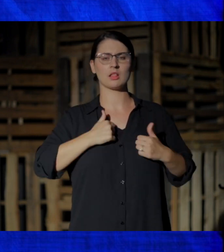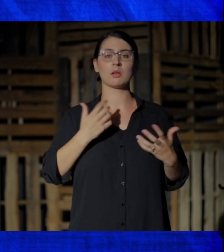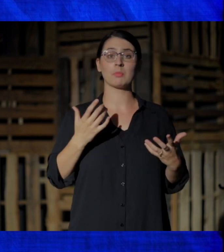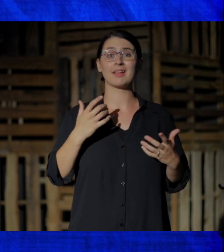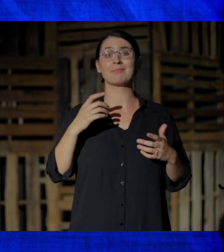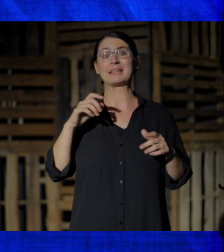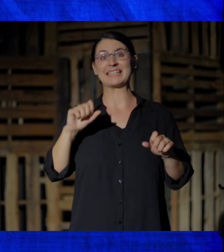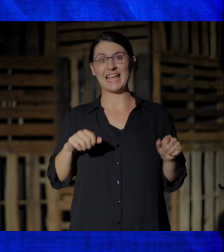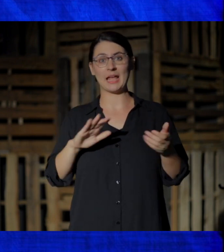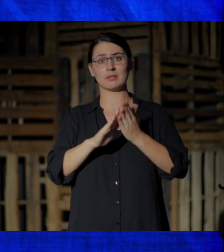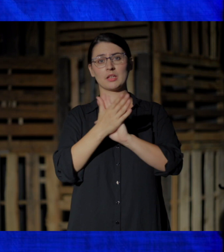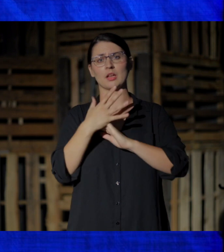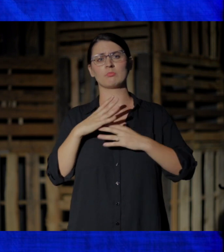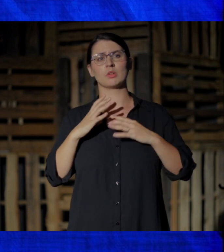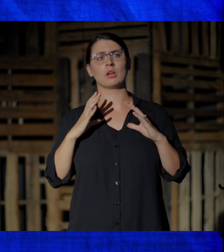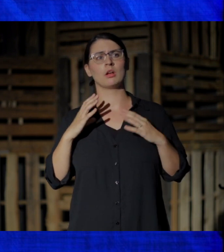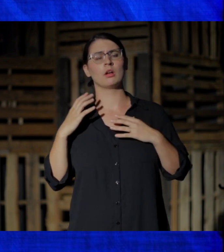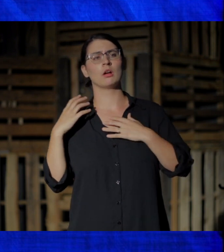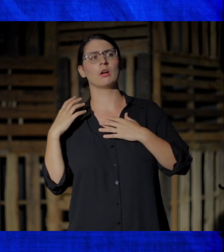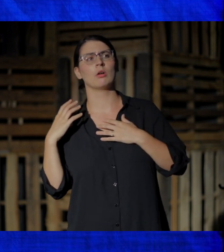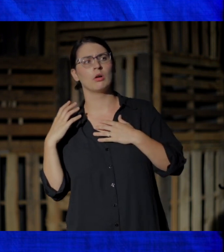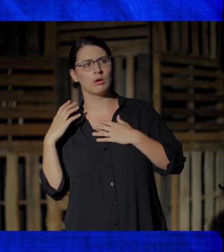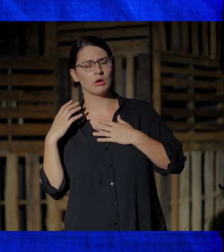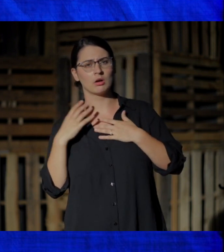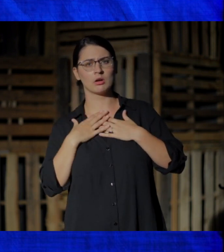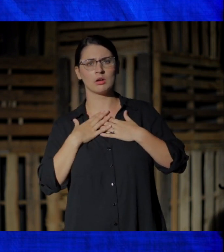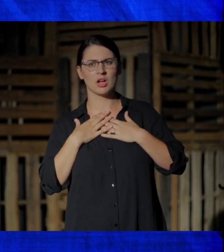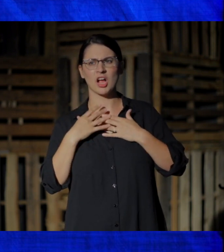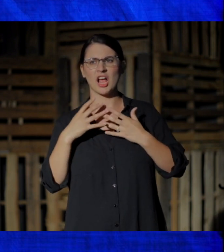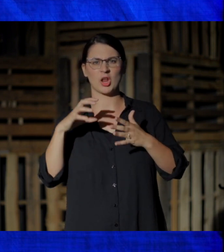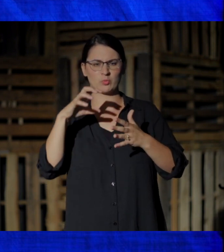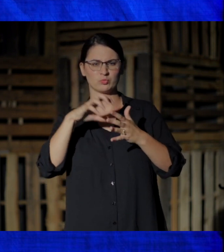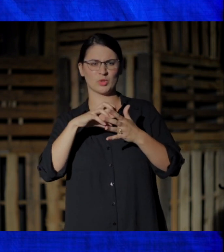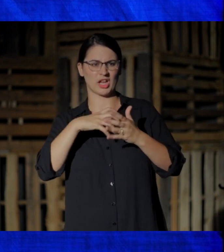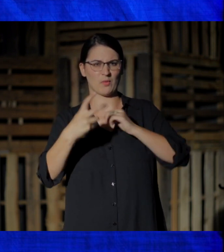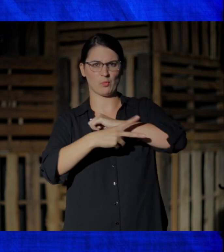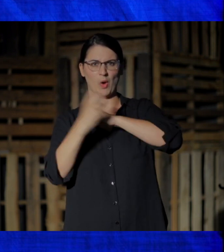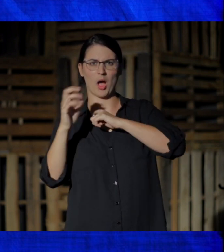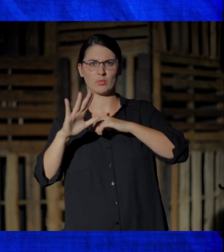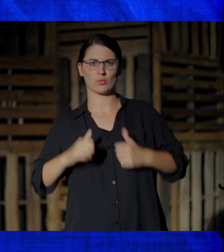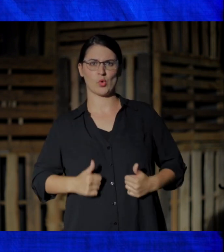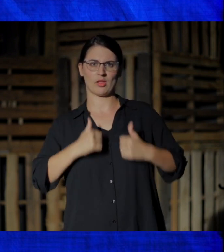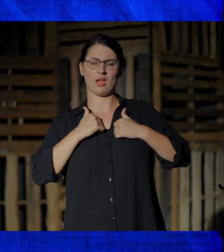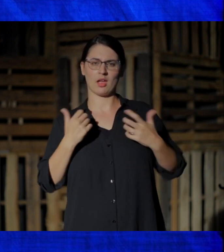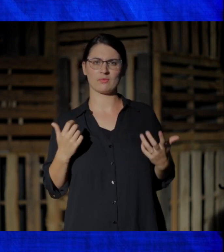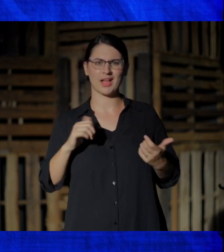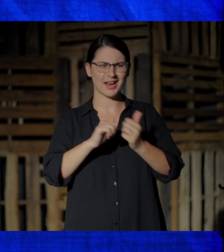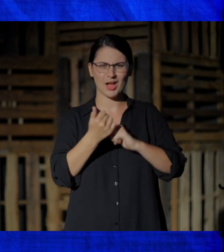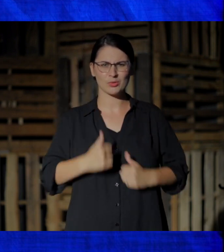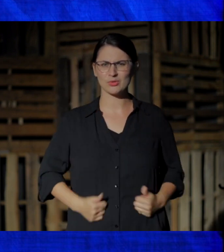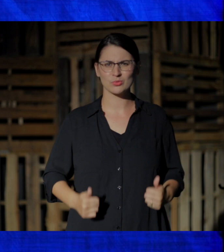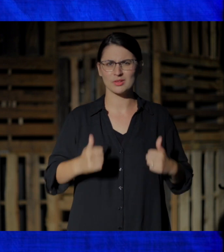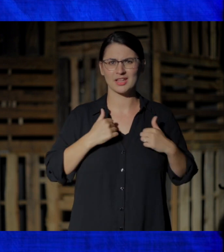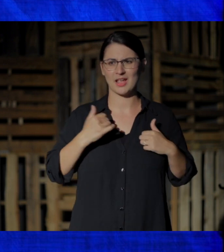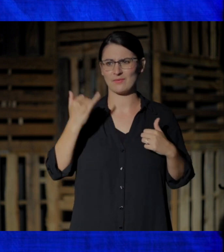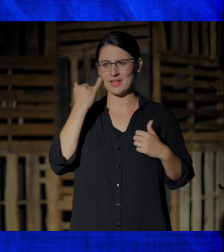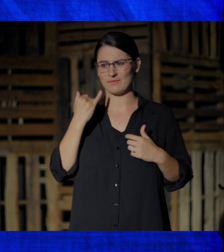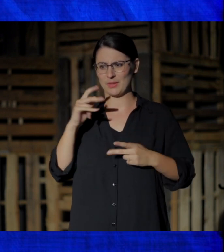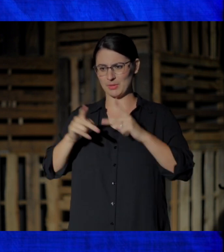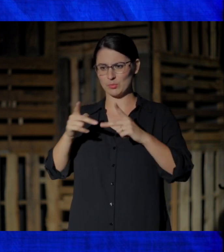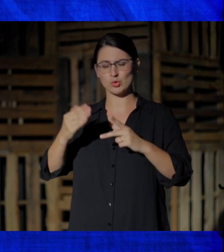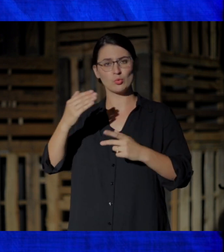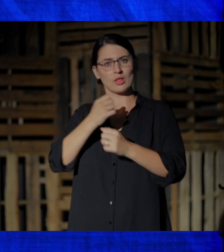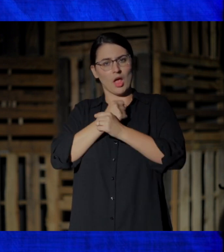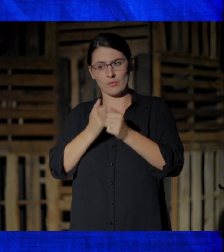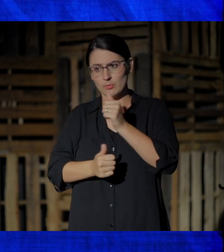a heavy weight that burdens people and robs them of life. I mean, how are you supposed to live if you know the people you love most are going to die?